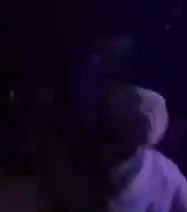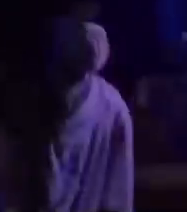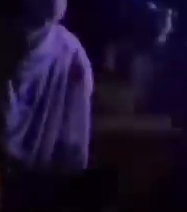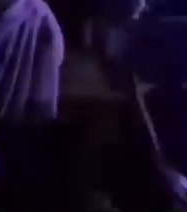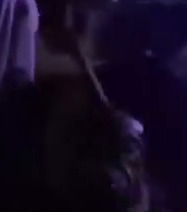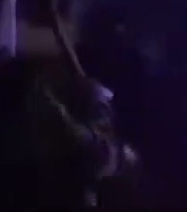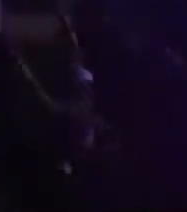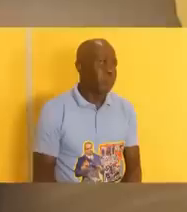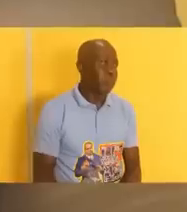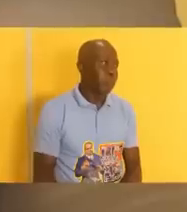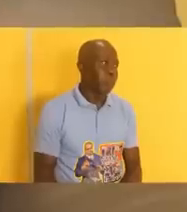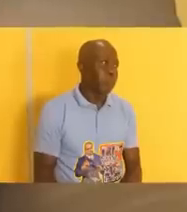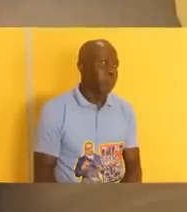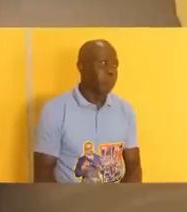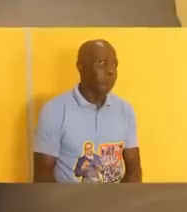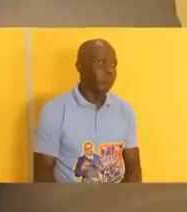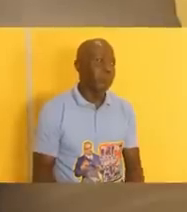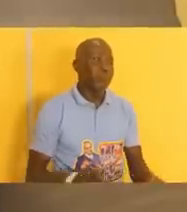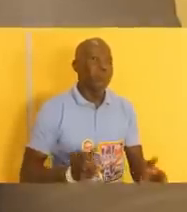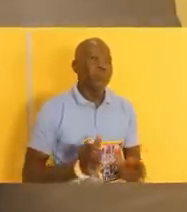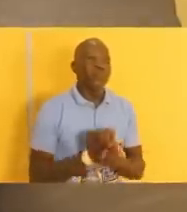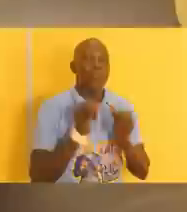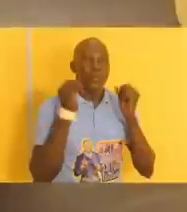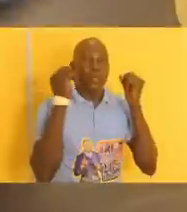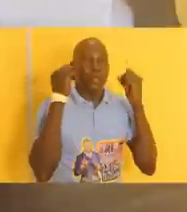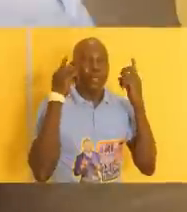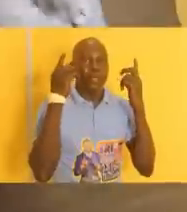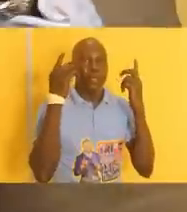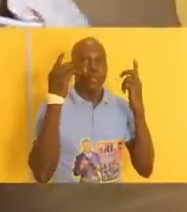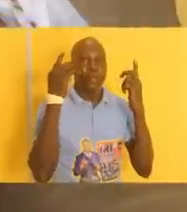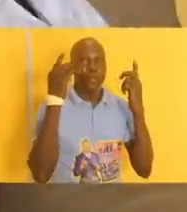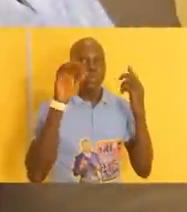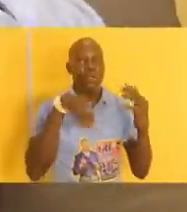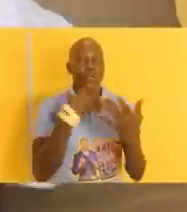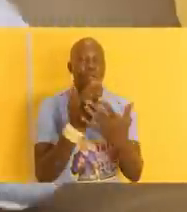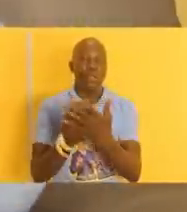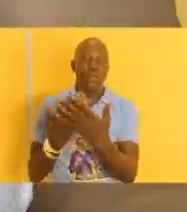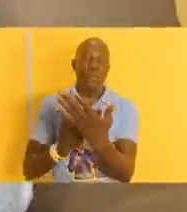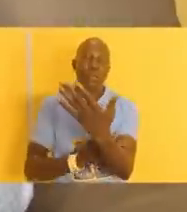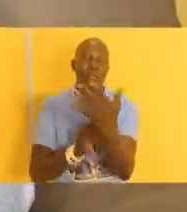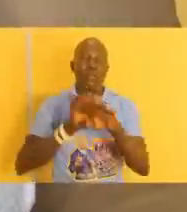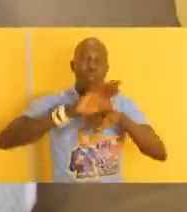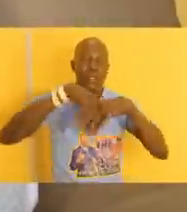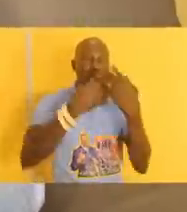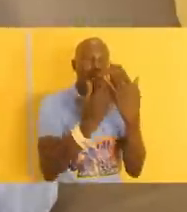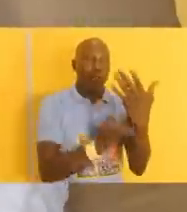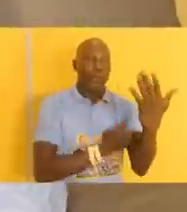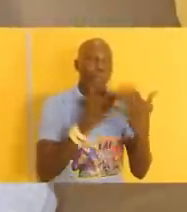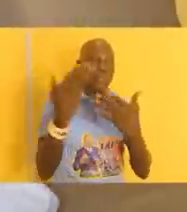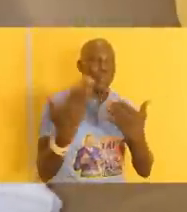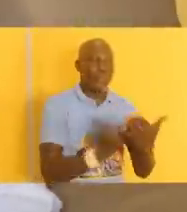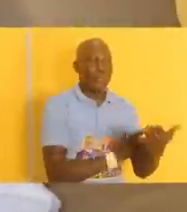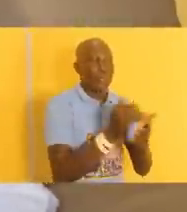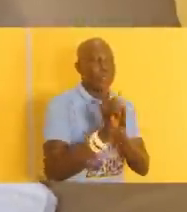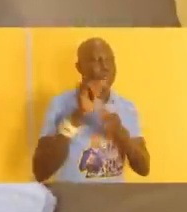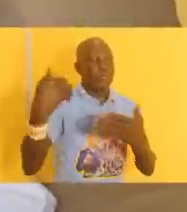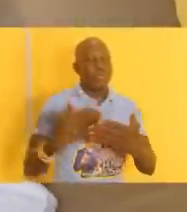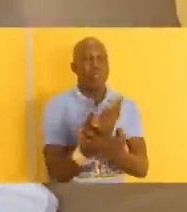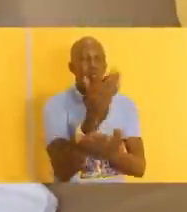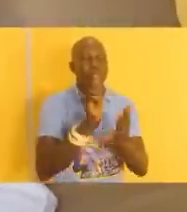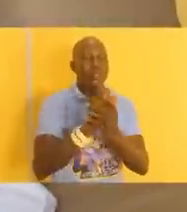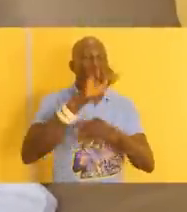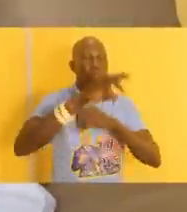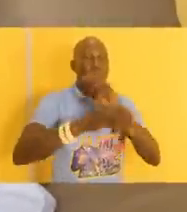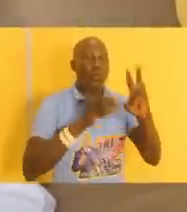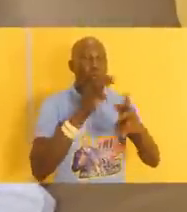eri kan mo ji ni kutukutu owuro mu oro toto wa I wake up this very early morning to bring a new word gbogbo en ba